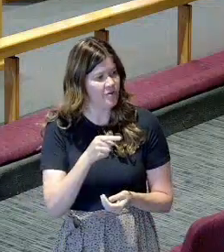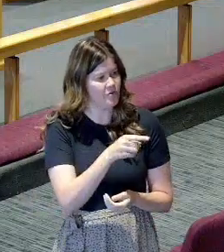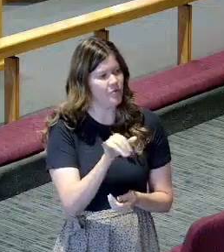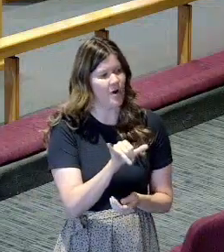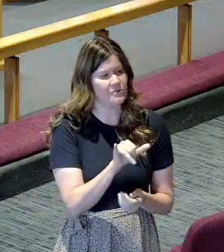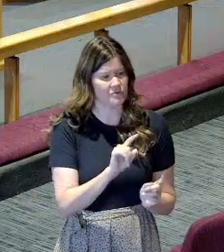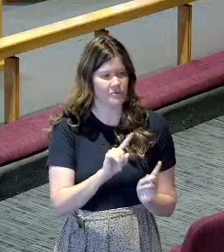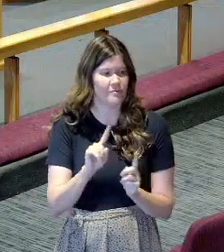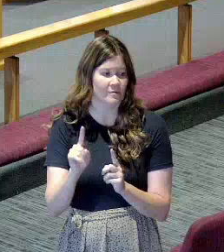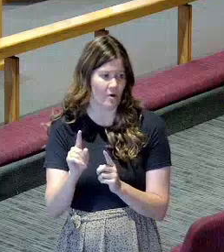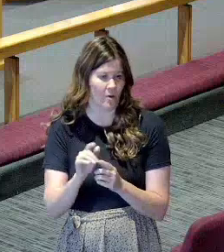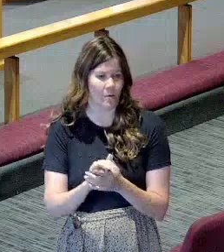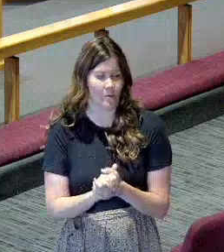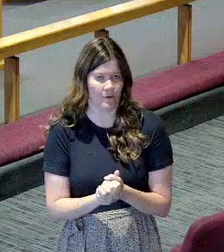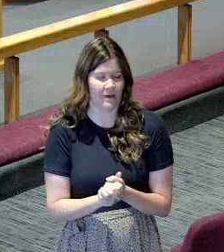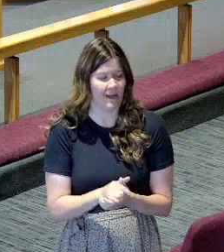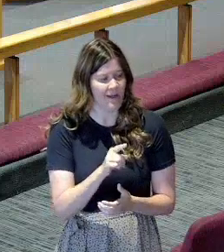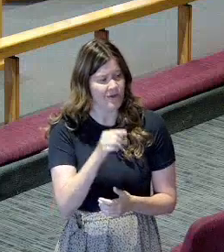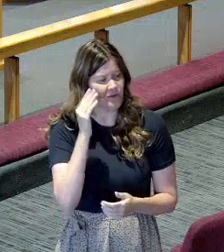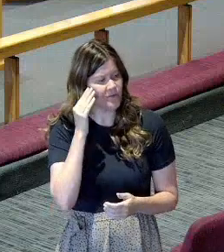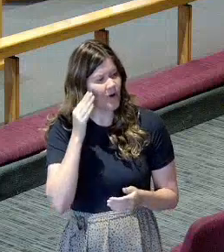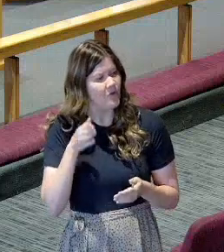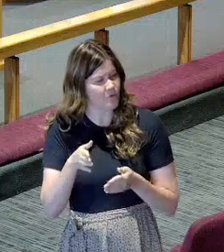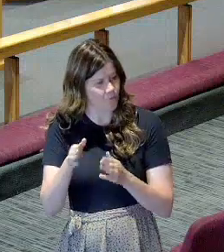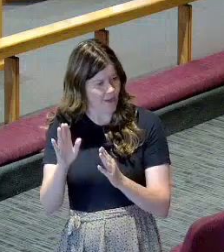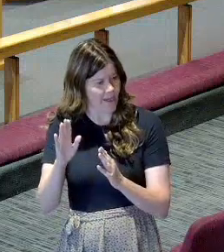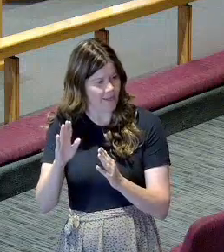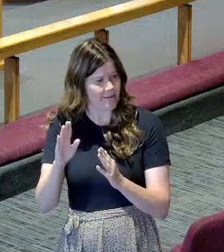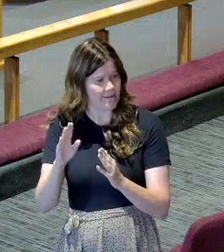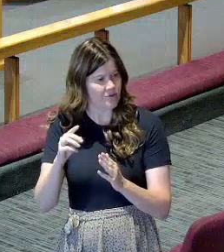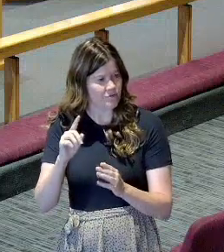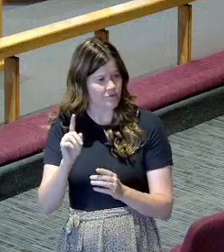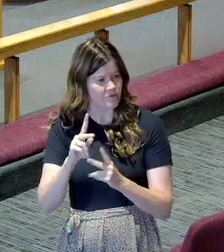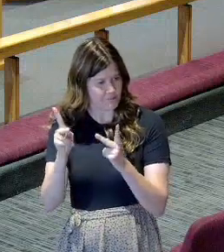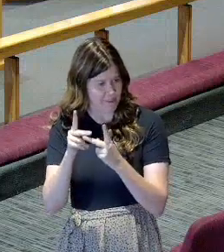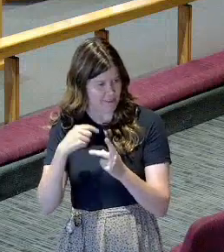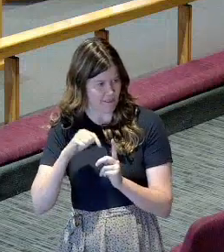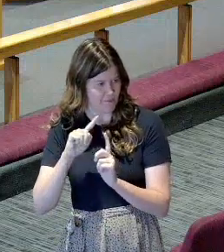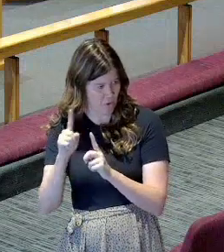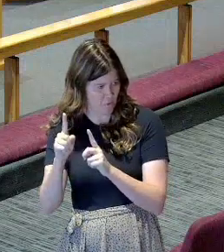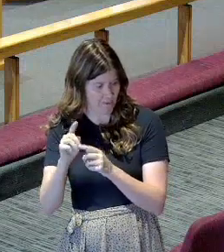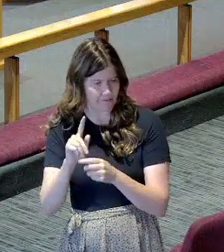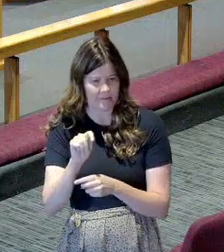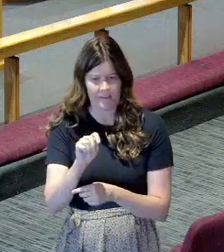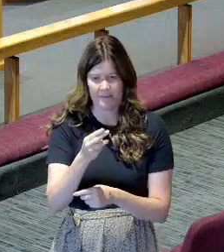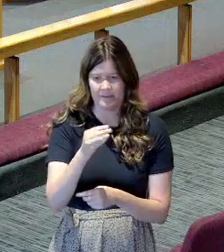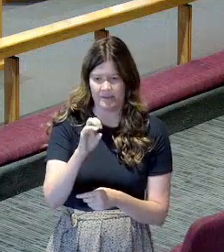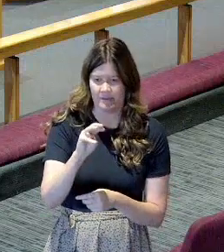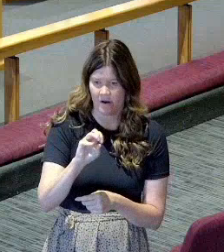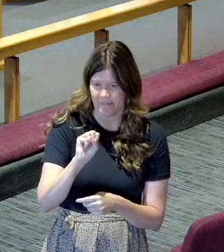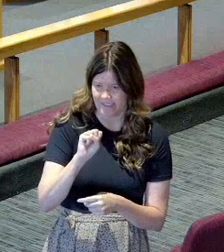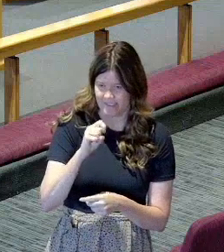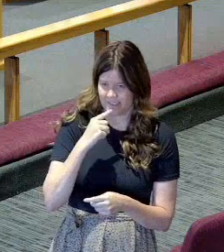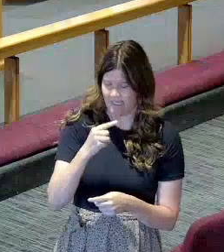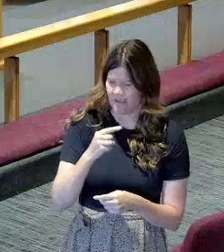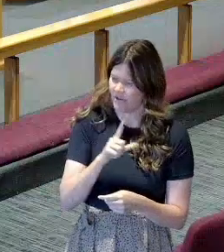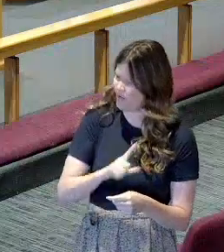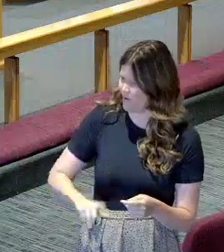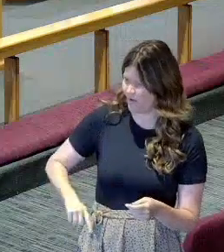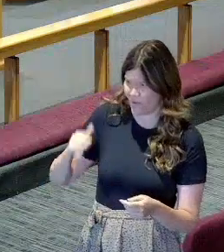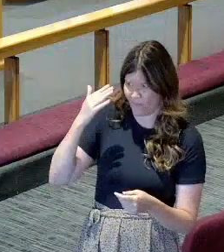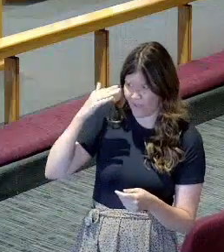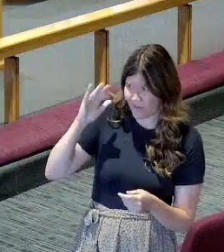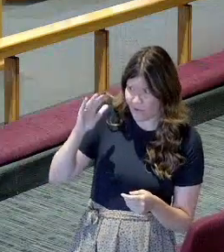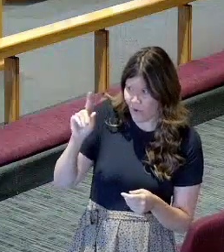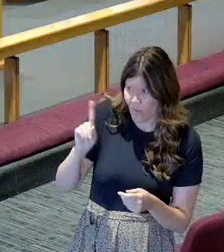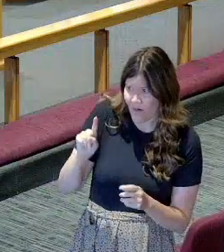also. And you know the way to where I'm going. And Thomas said to him, Lord, we do not know where